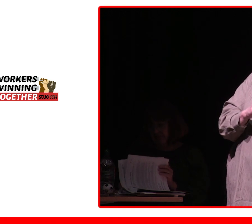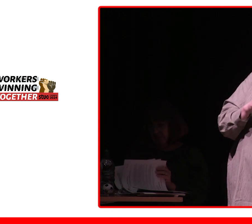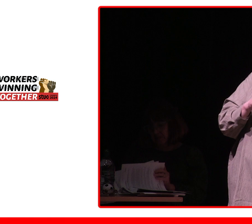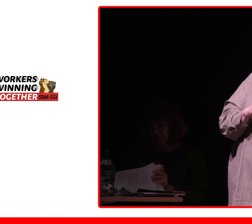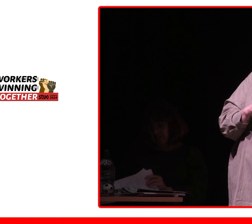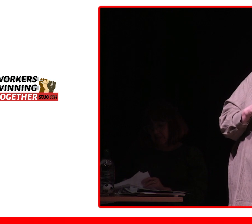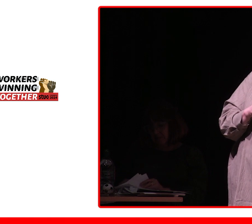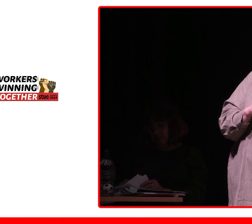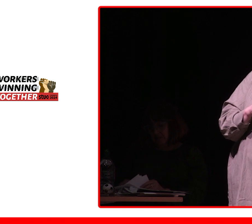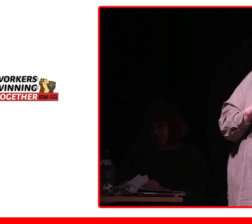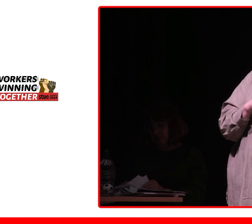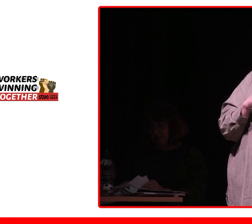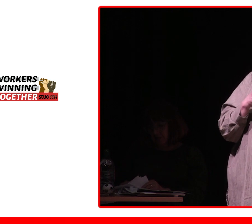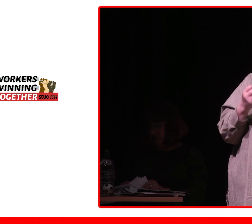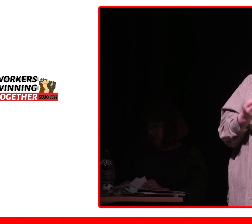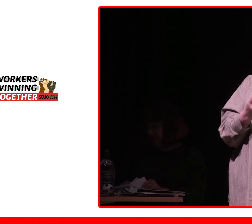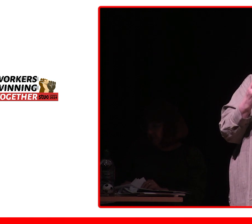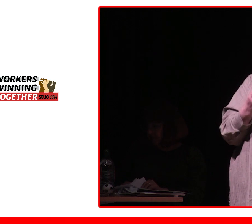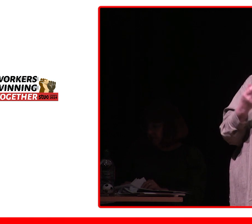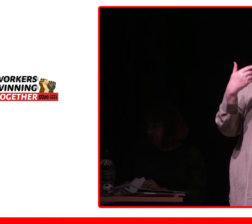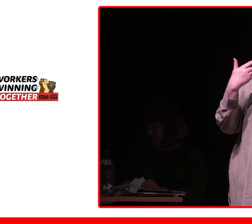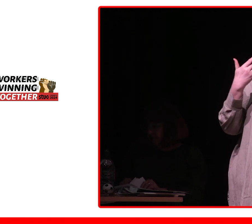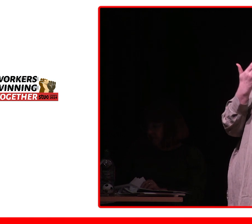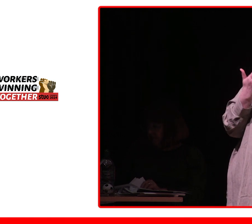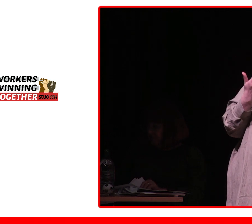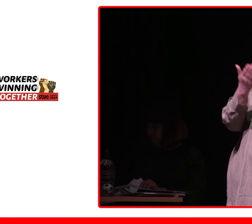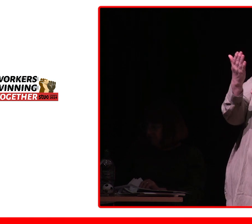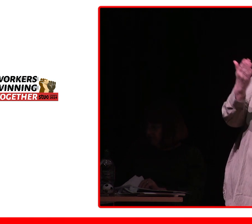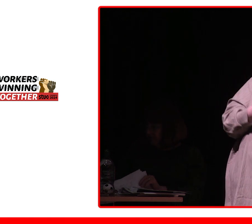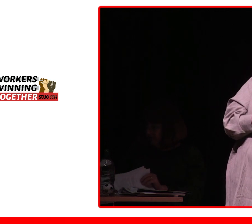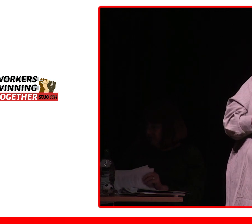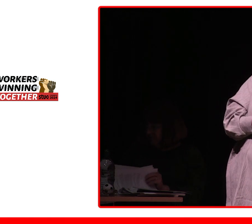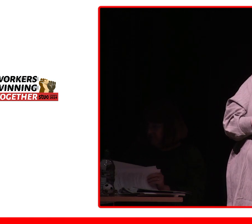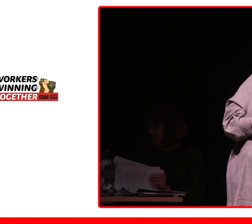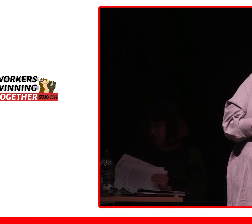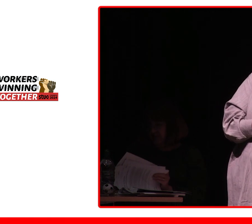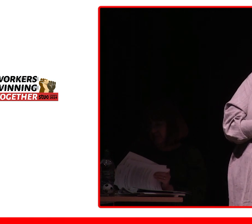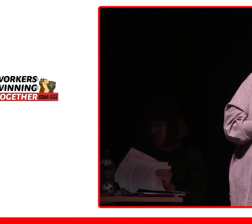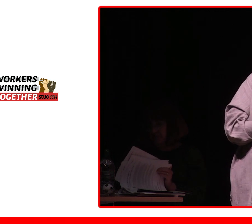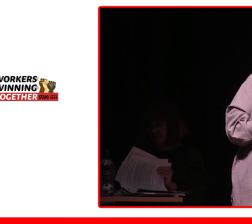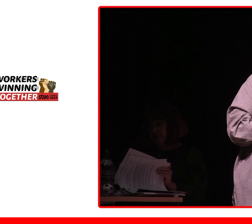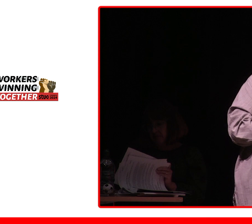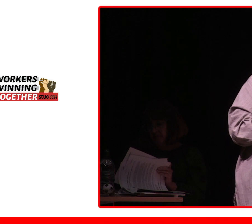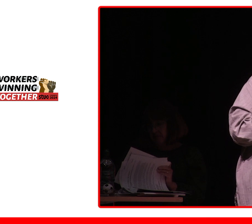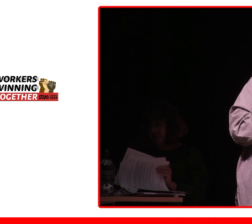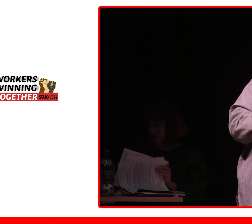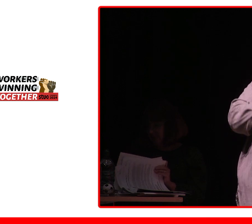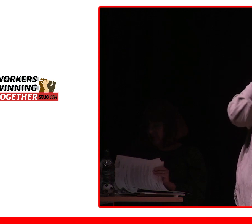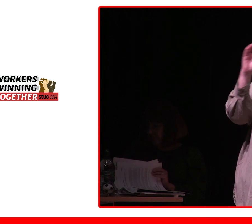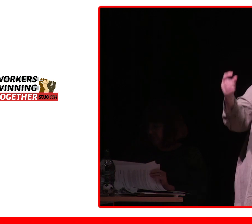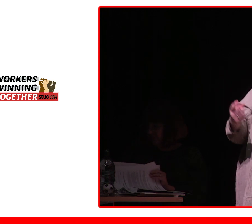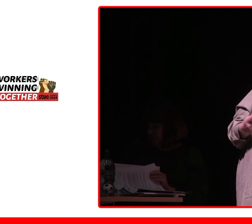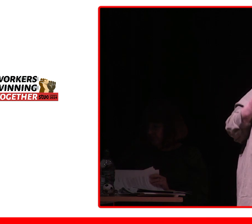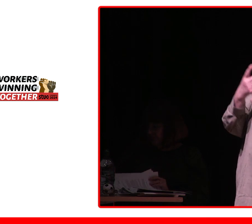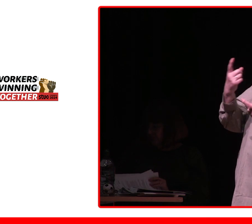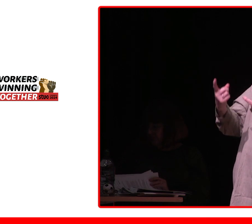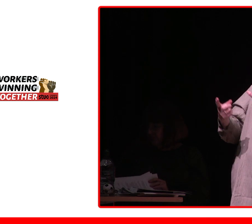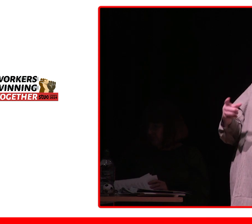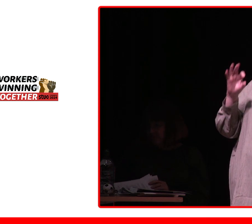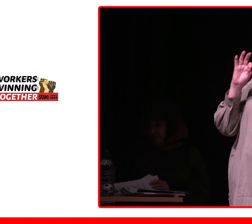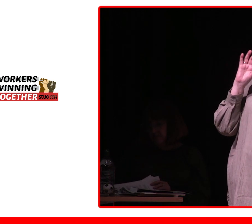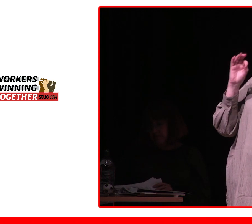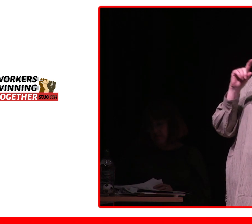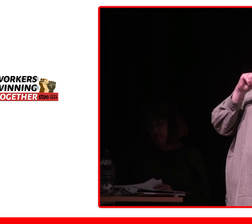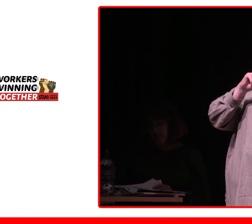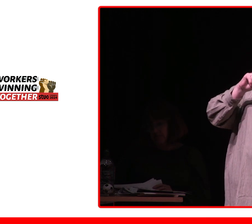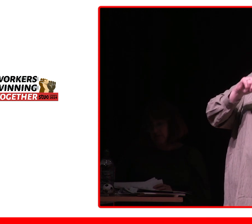motions as they appear on the order sheet. We will then ask for each of them to be formally seconded,